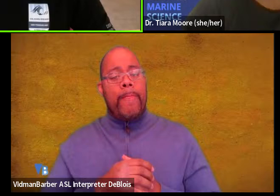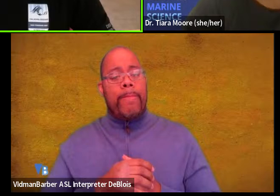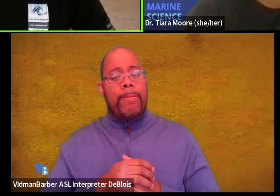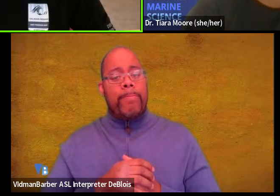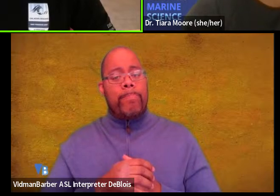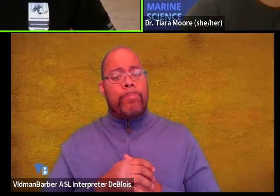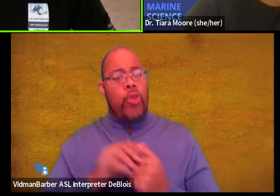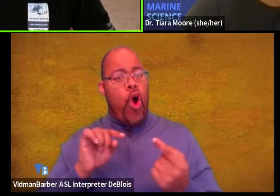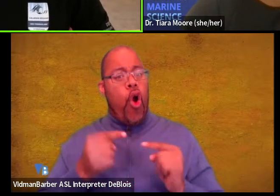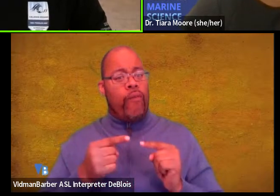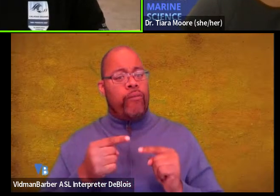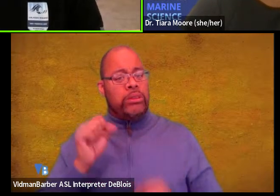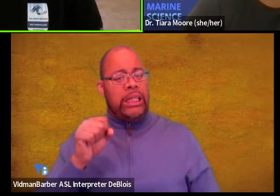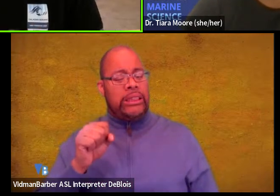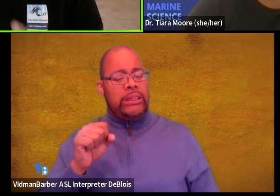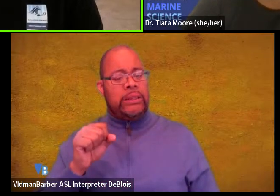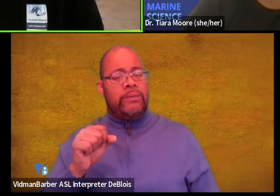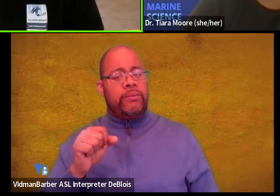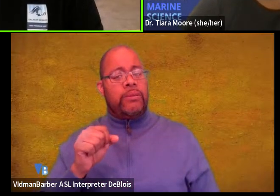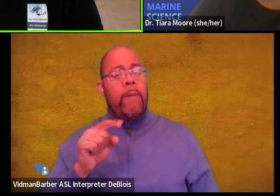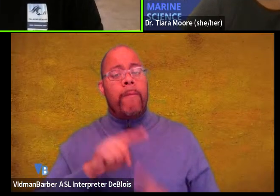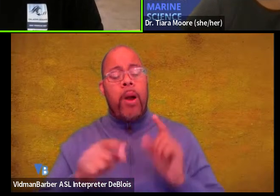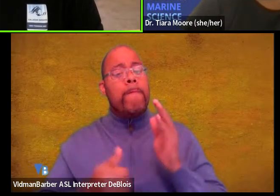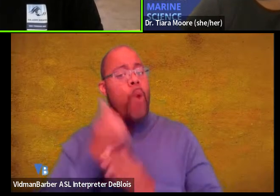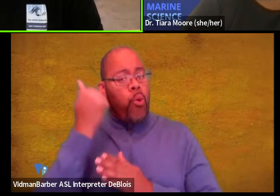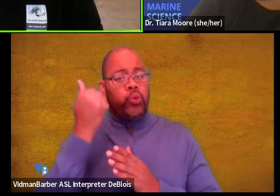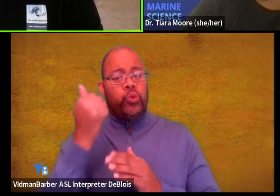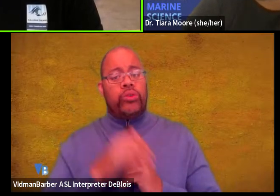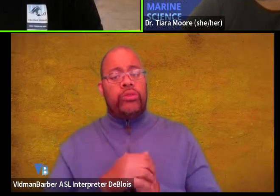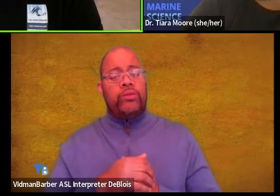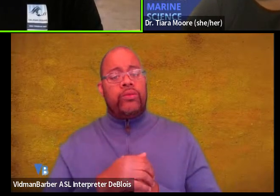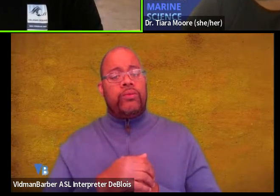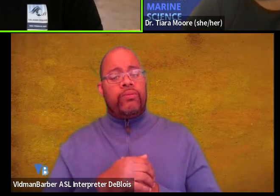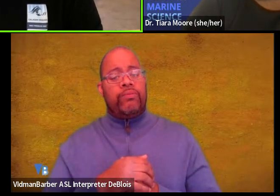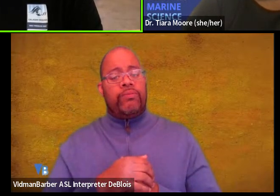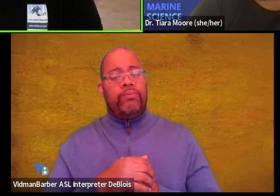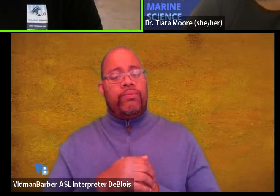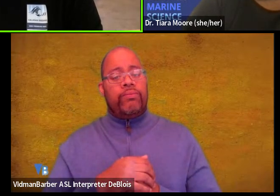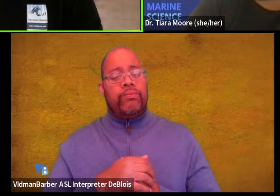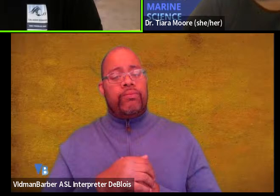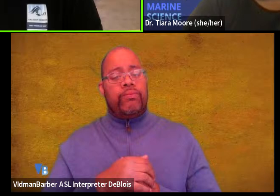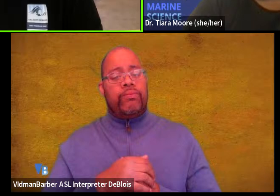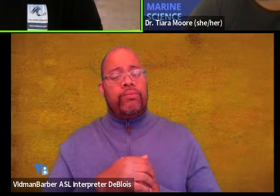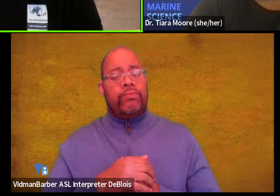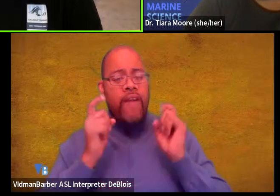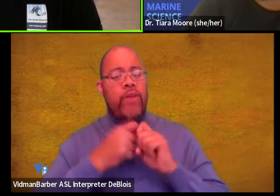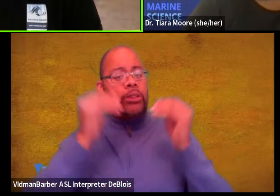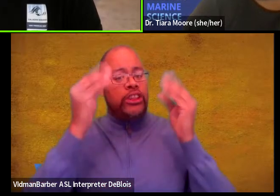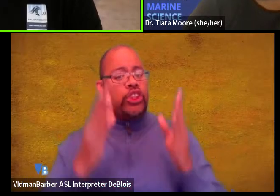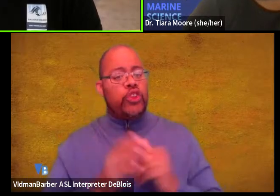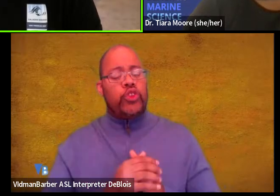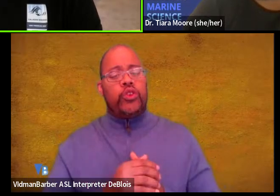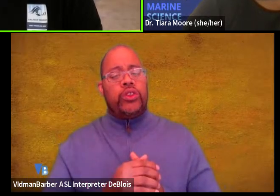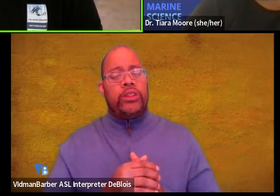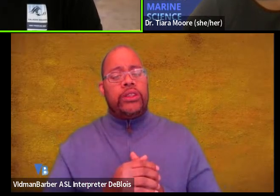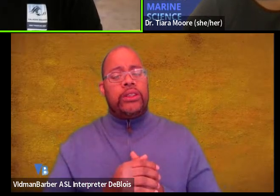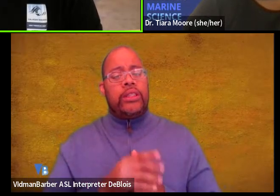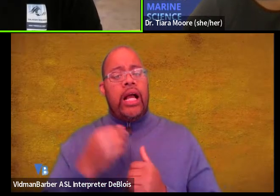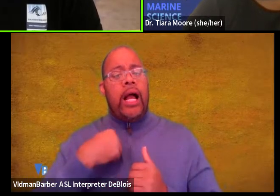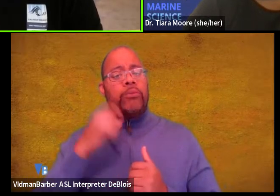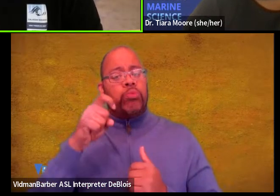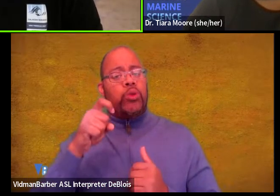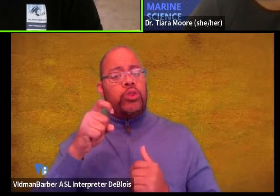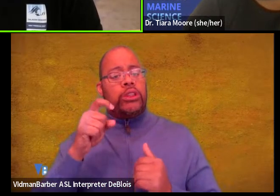been hurtful, but by far, I've been hearing from teachers. In fact, I'm due